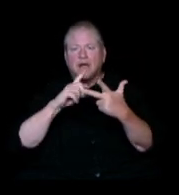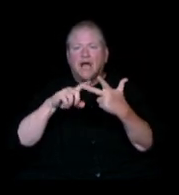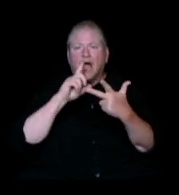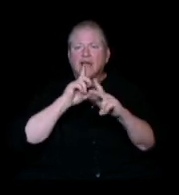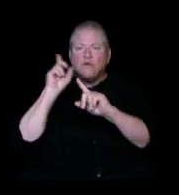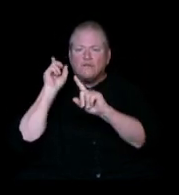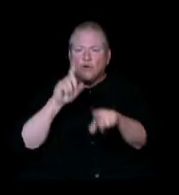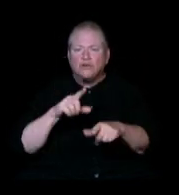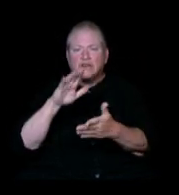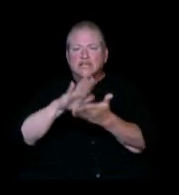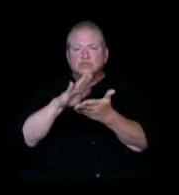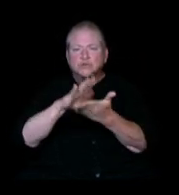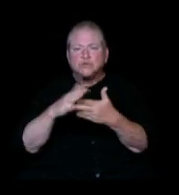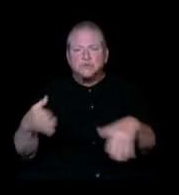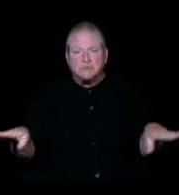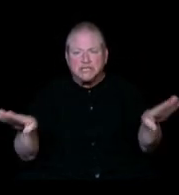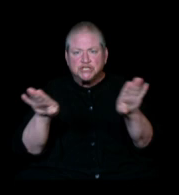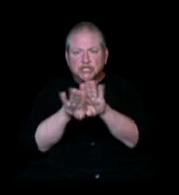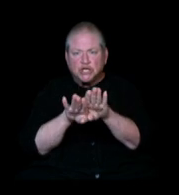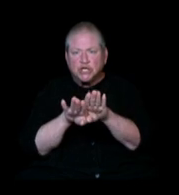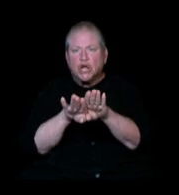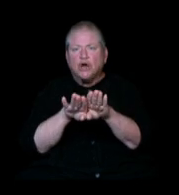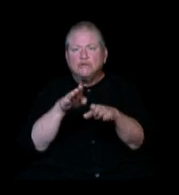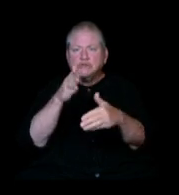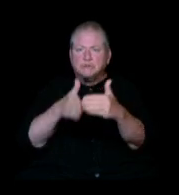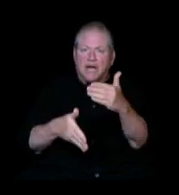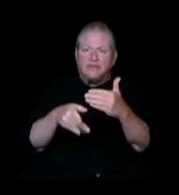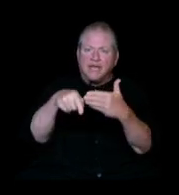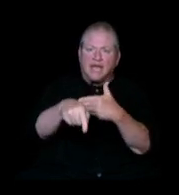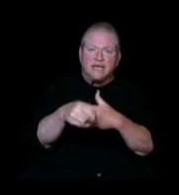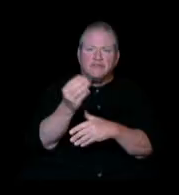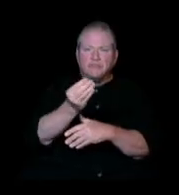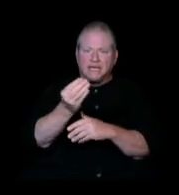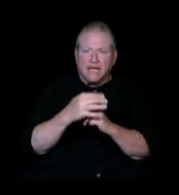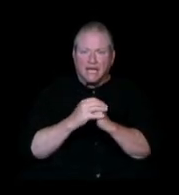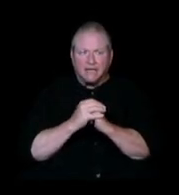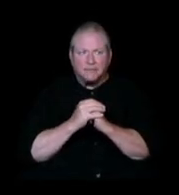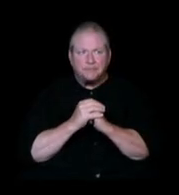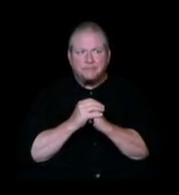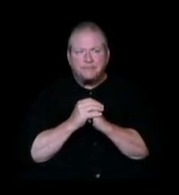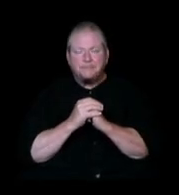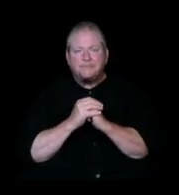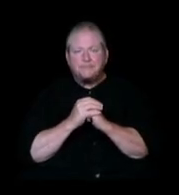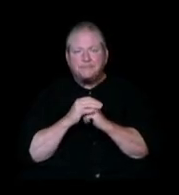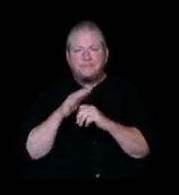schools must close and end classes by the end of this next Monday.